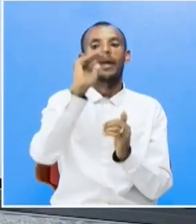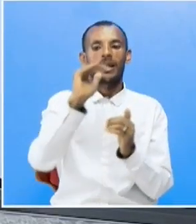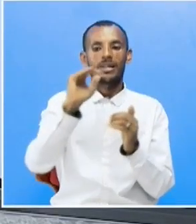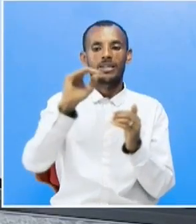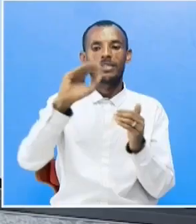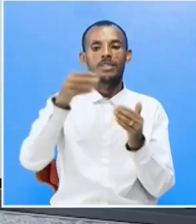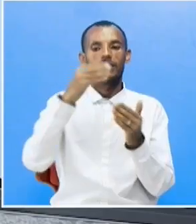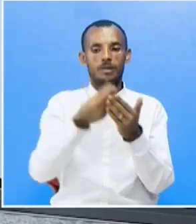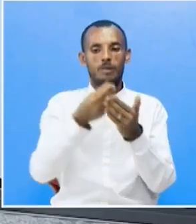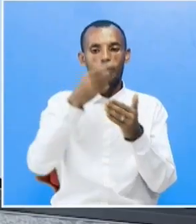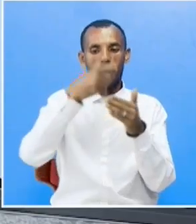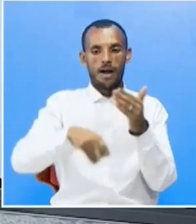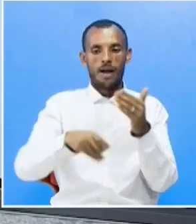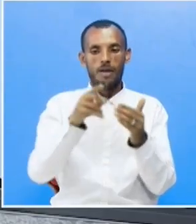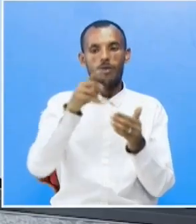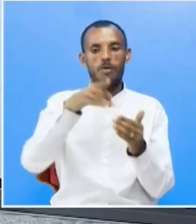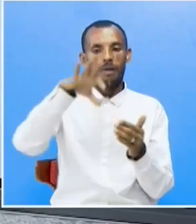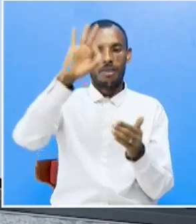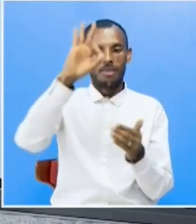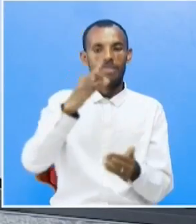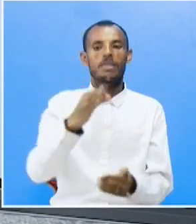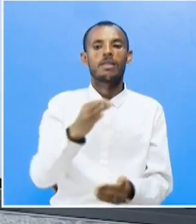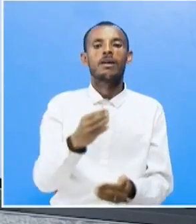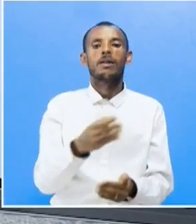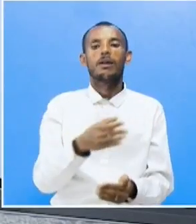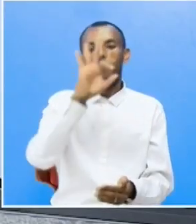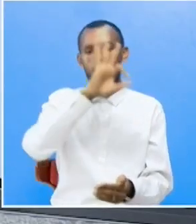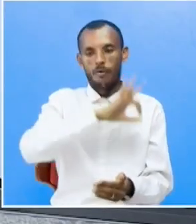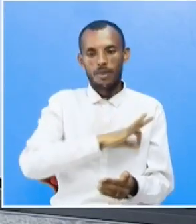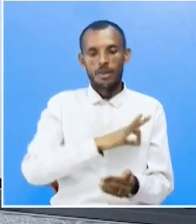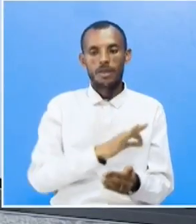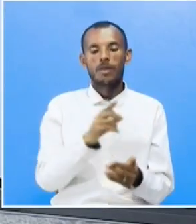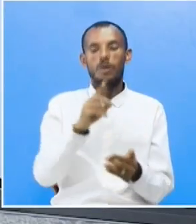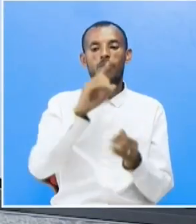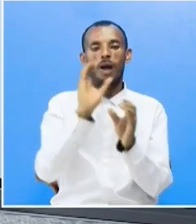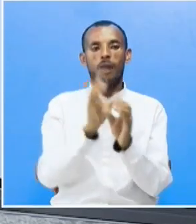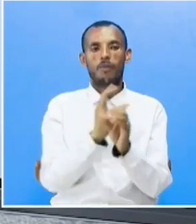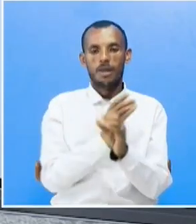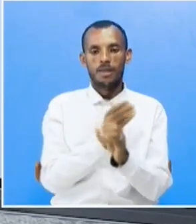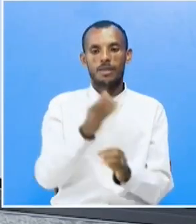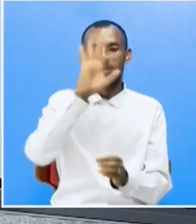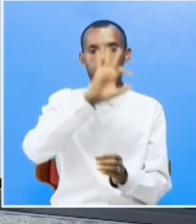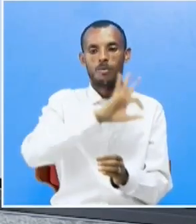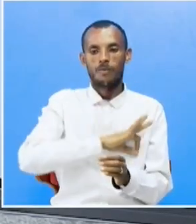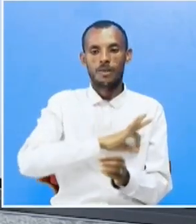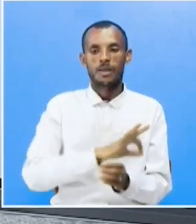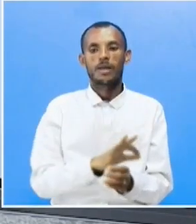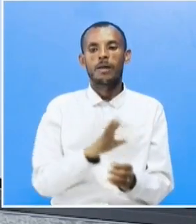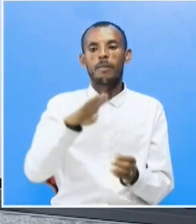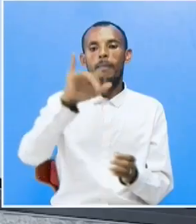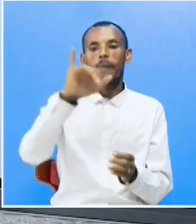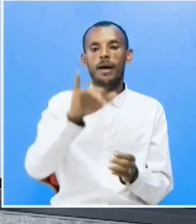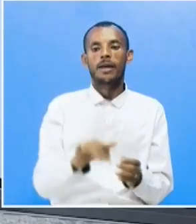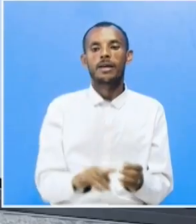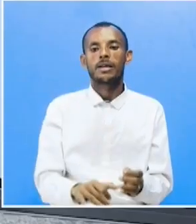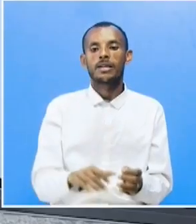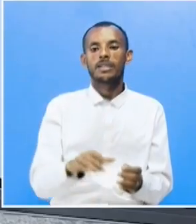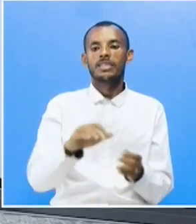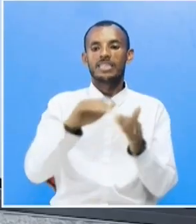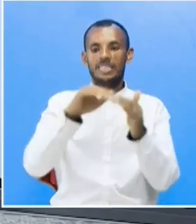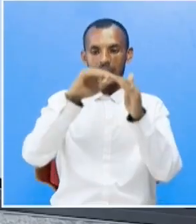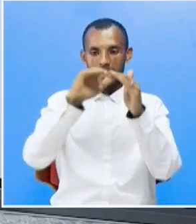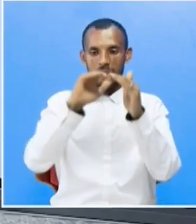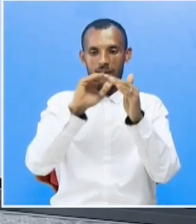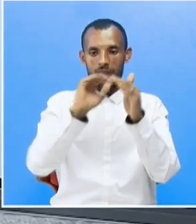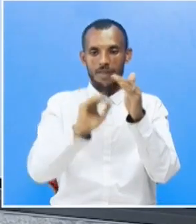price, you'll have a profit, and you'll calculate the profit by taking the difference between the